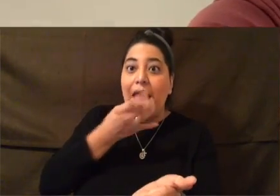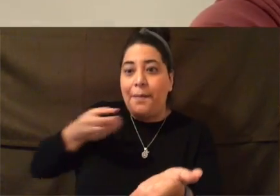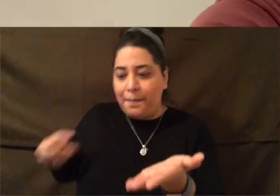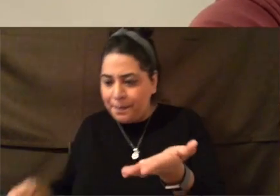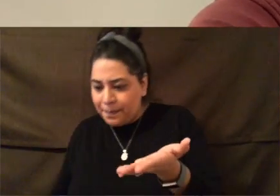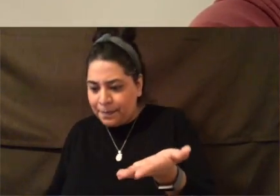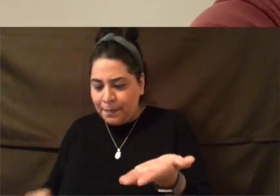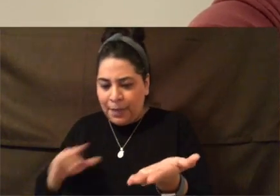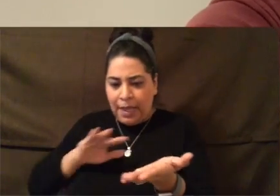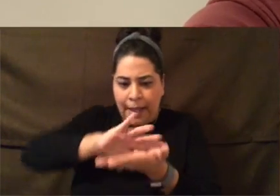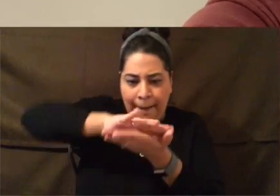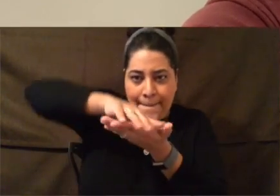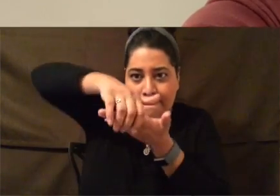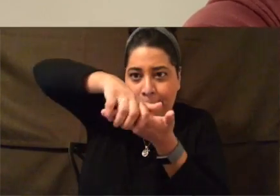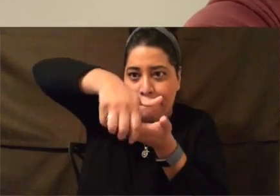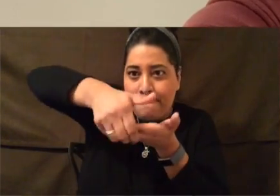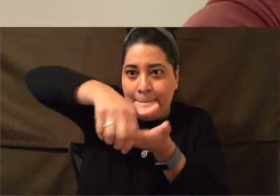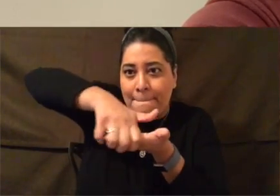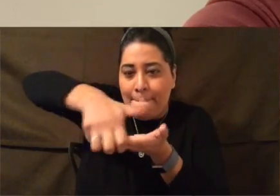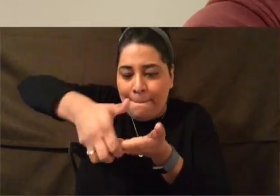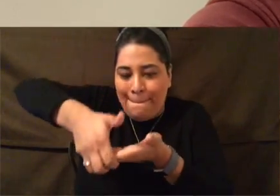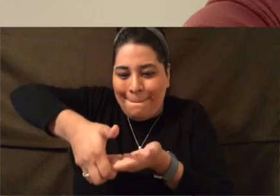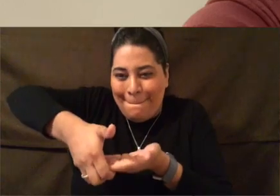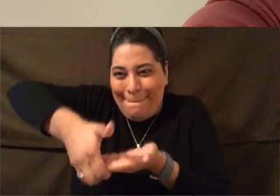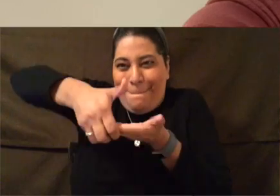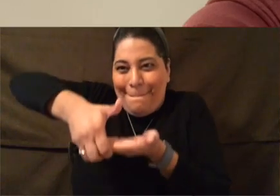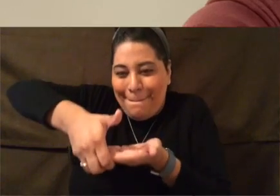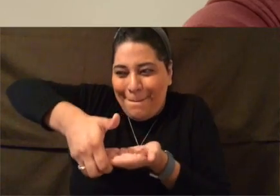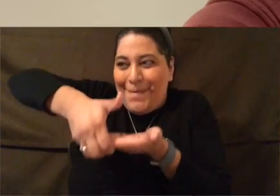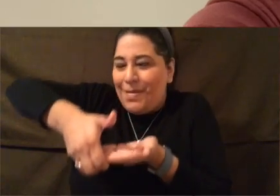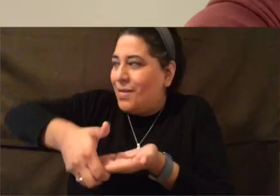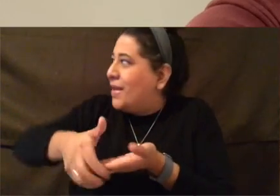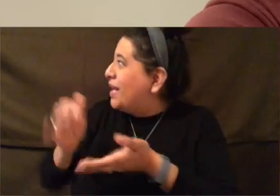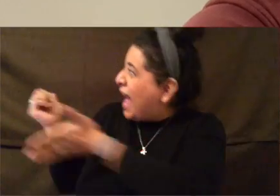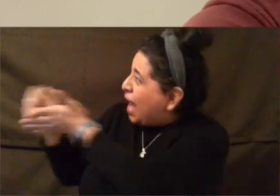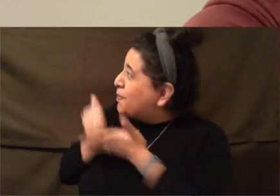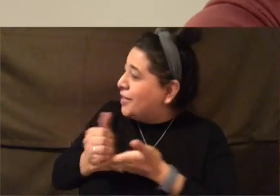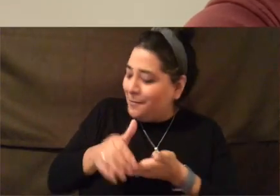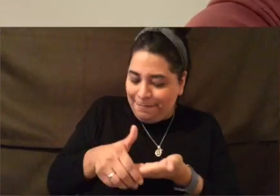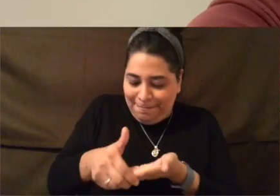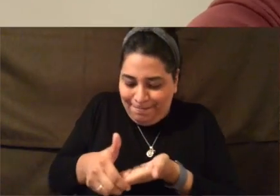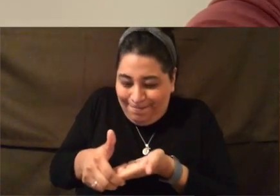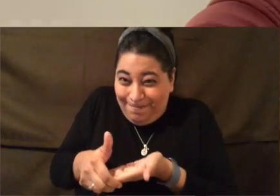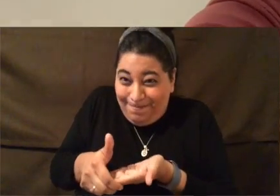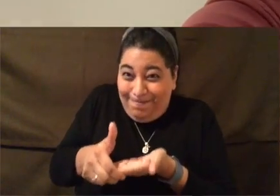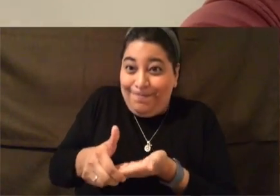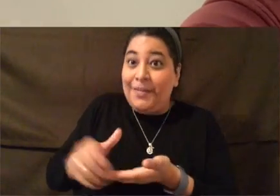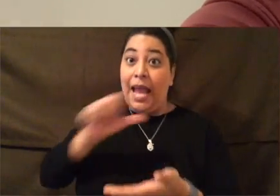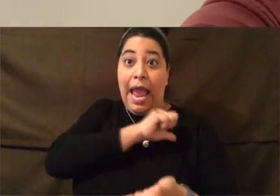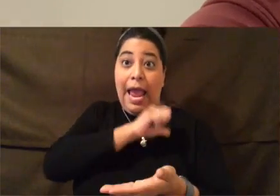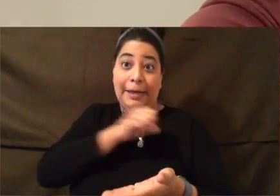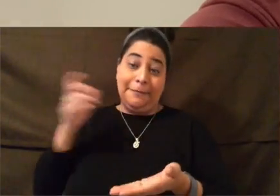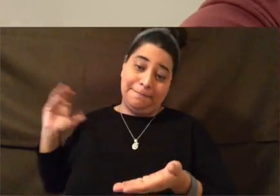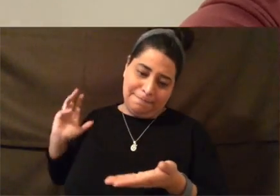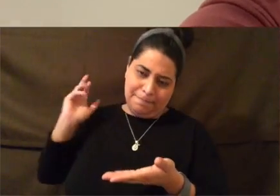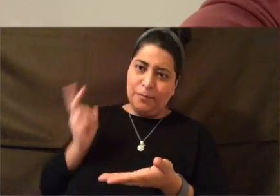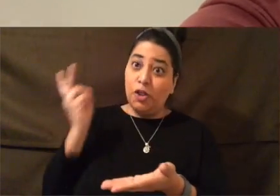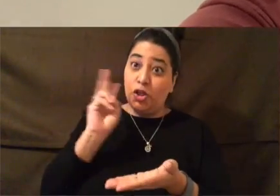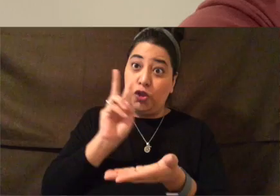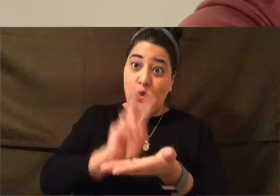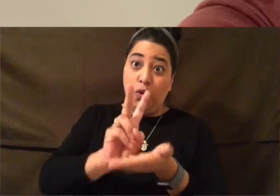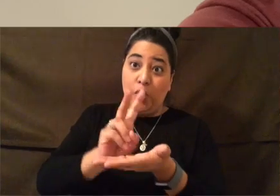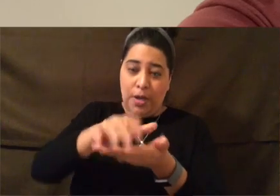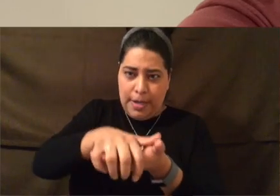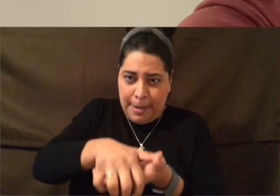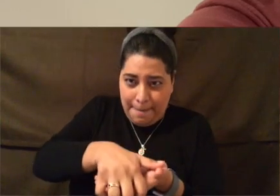on the floor. He worked his fingers under a thin sheet of stone and tried to lift it. "Help!" said Jack. Annie